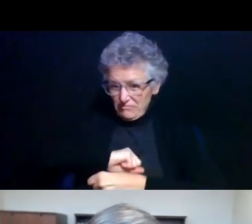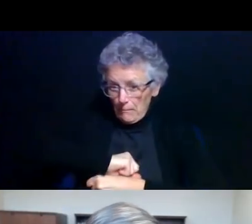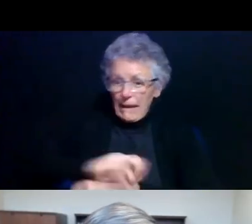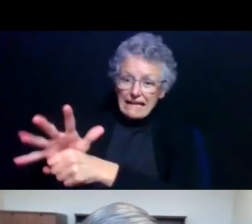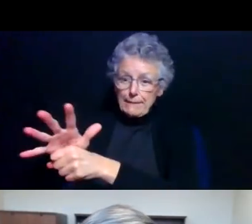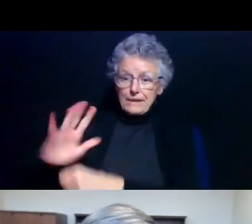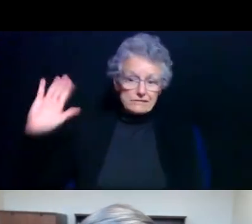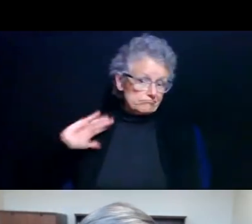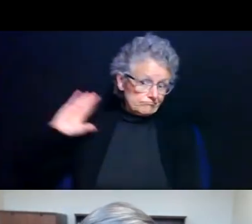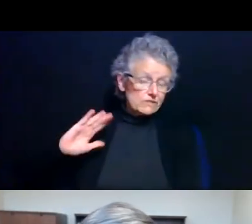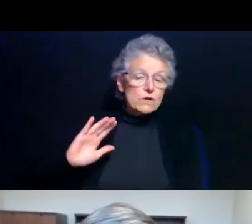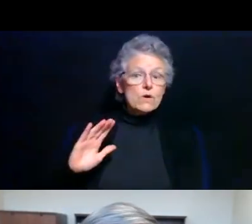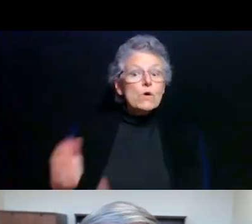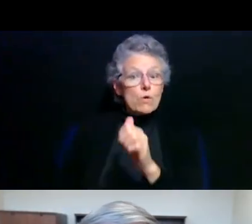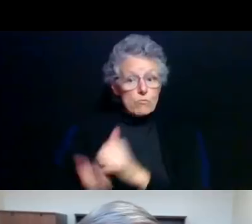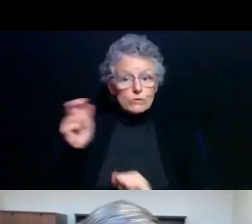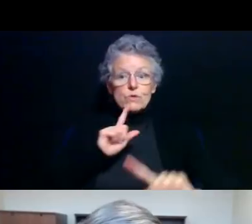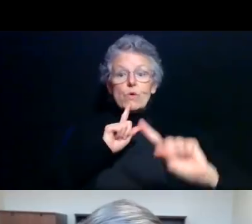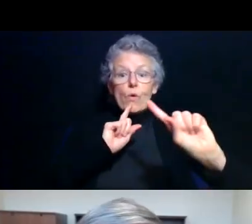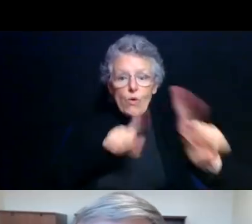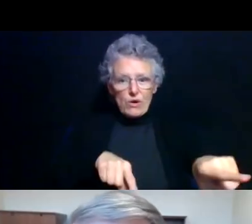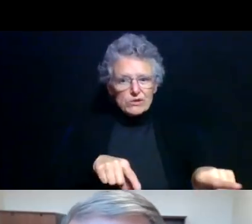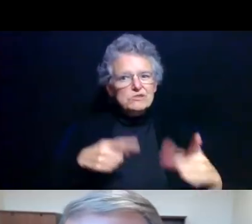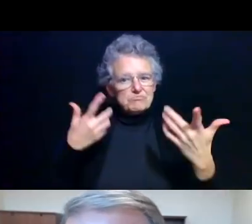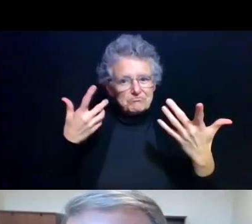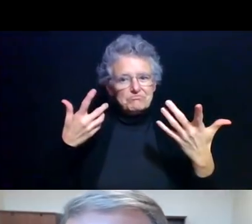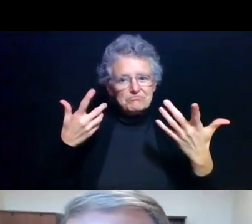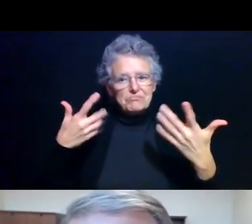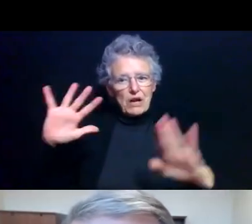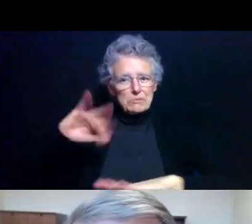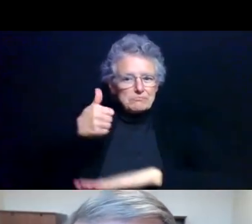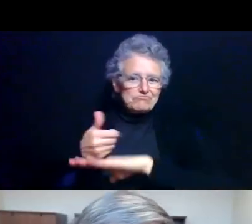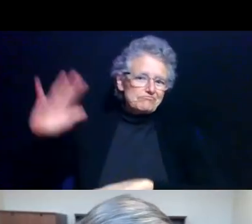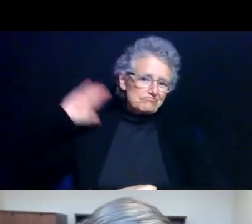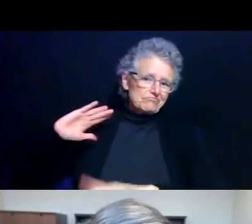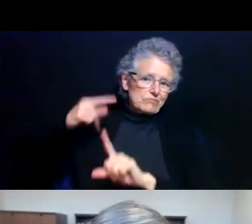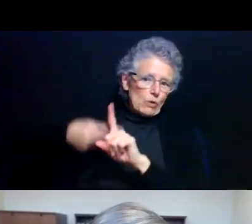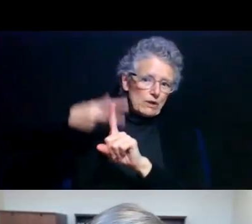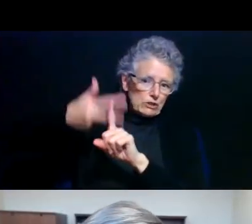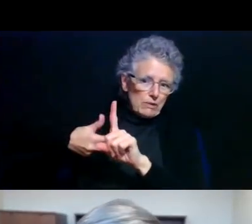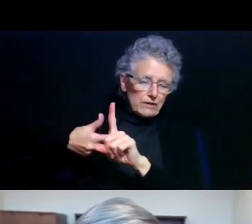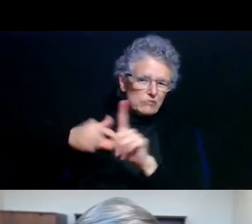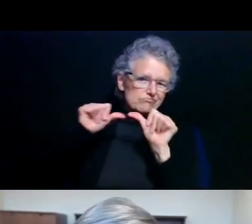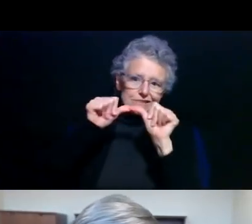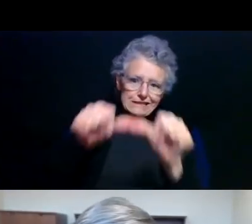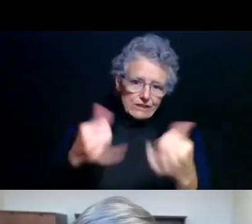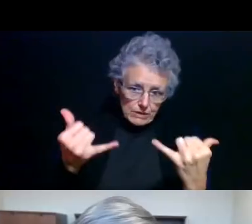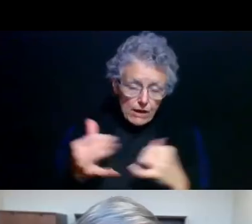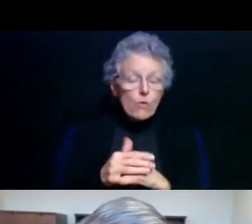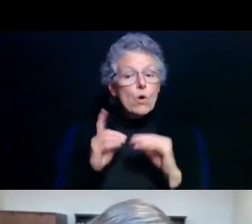so most of those orders are pretty much what has been in place for the last several months. We also have one